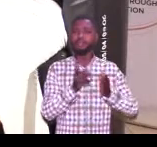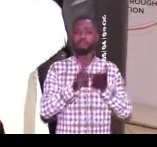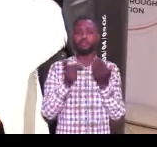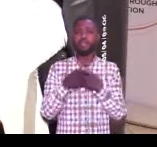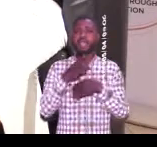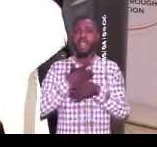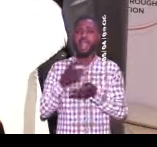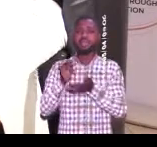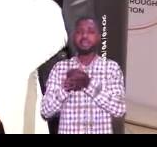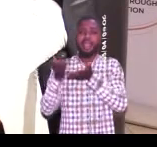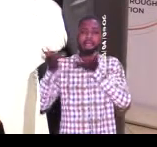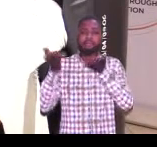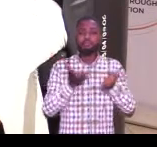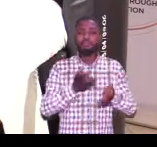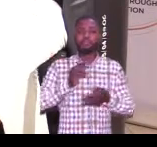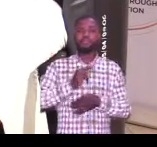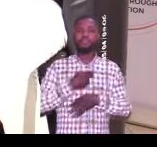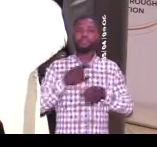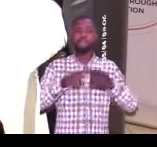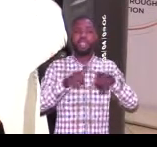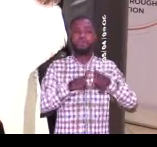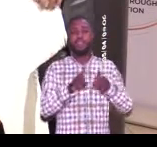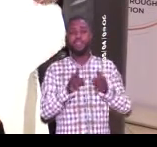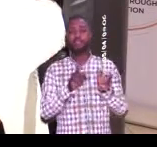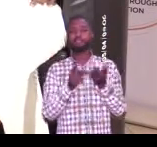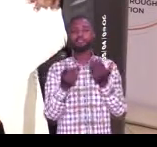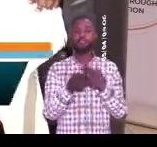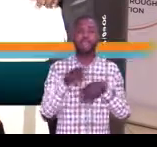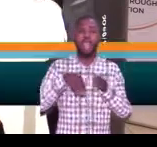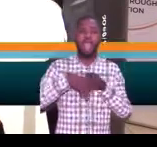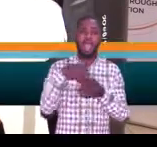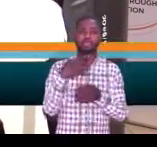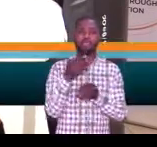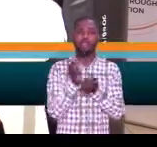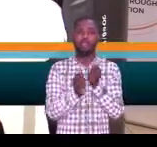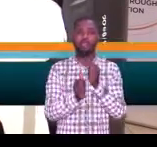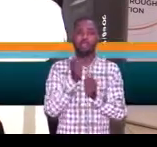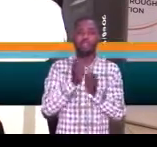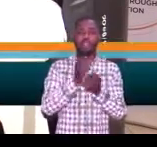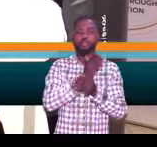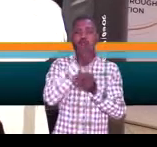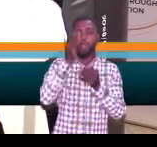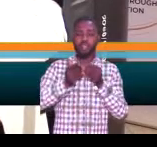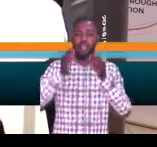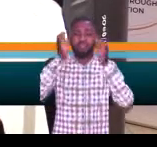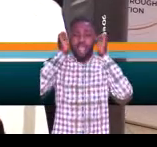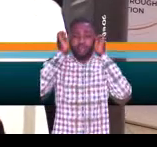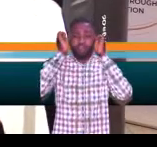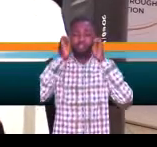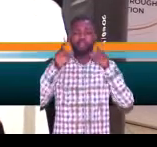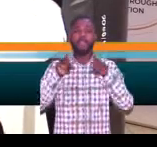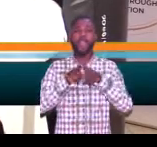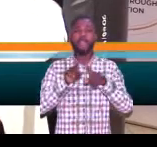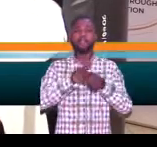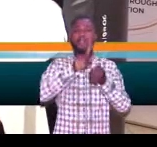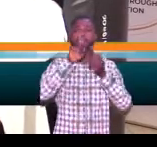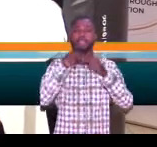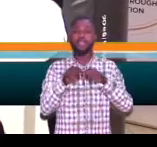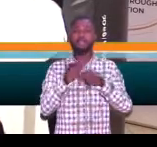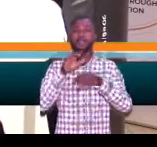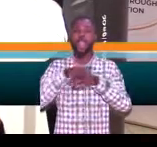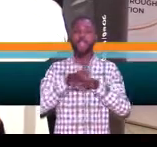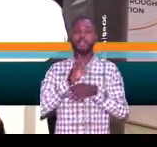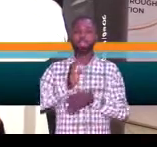And that brought us to various programs, out of which total education also came on